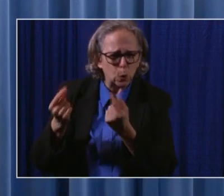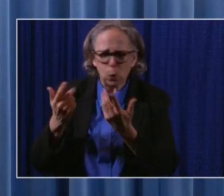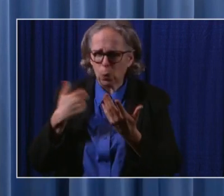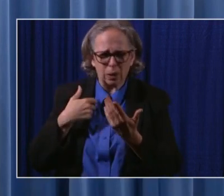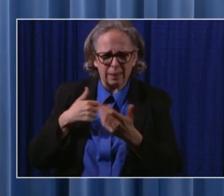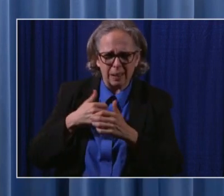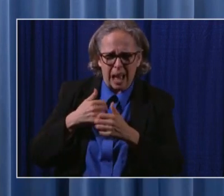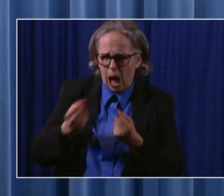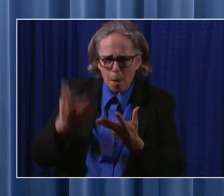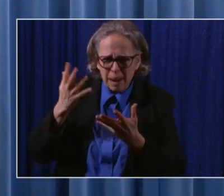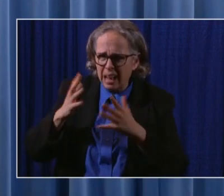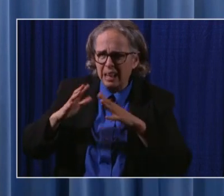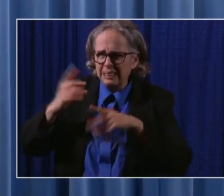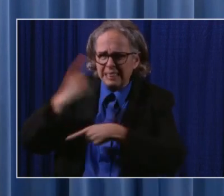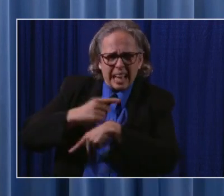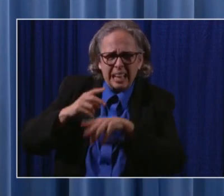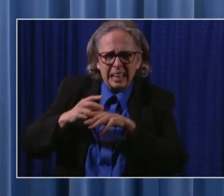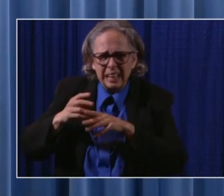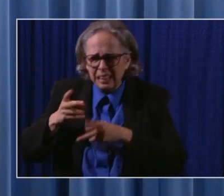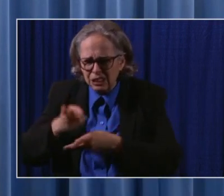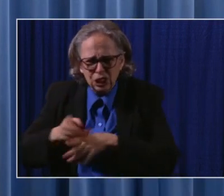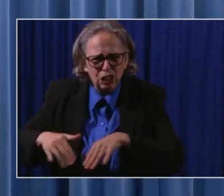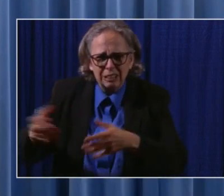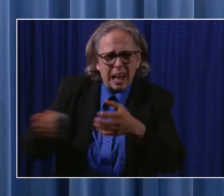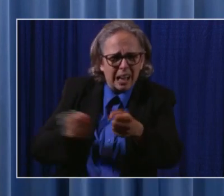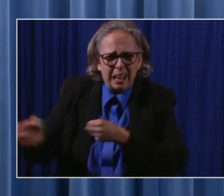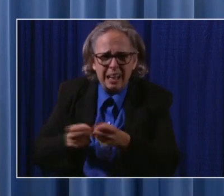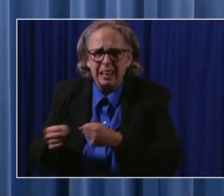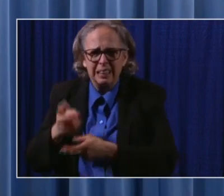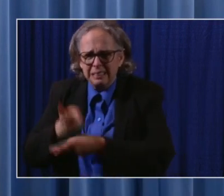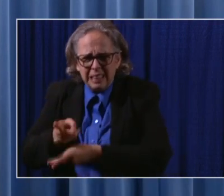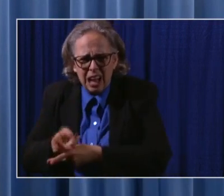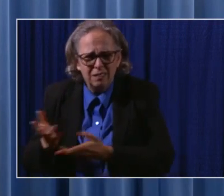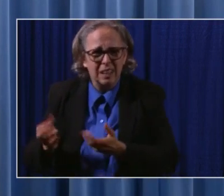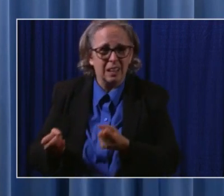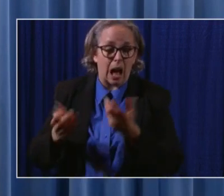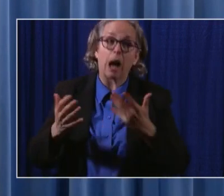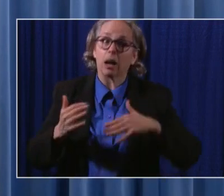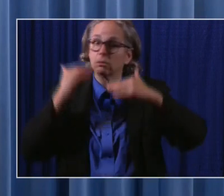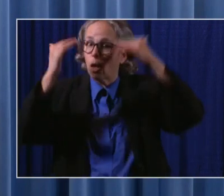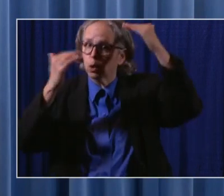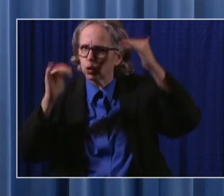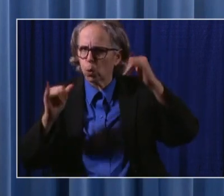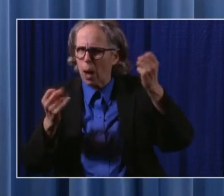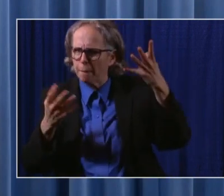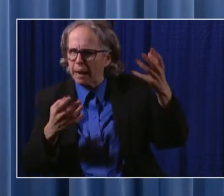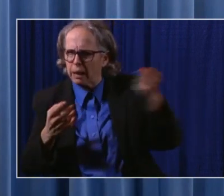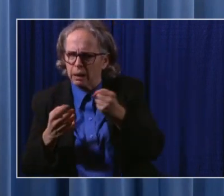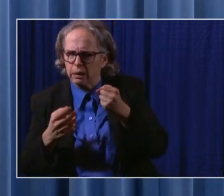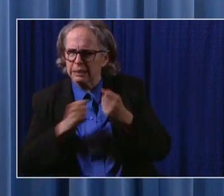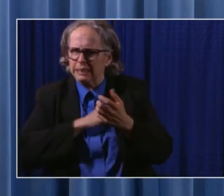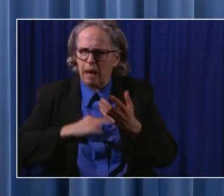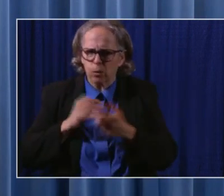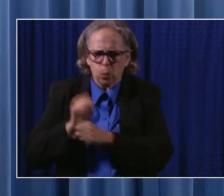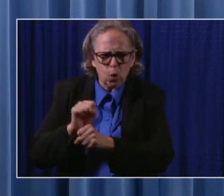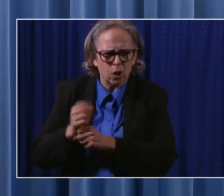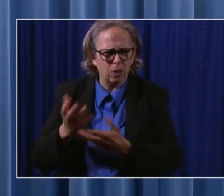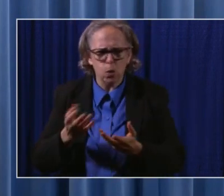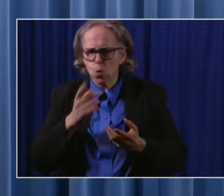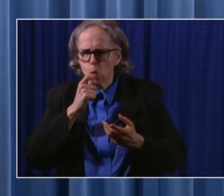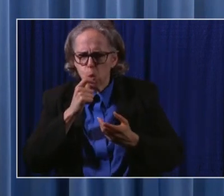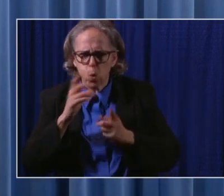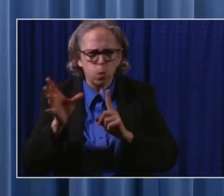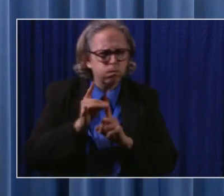how many kids out of and adults ended up with COVID, and so I gave you those numbers earlier